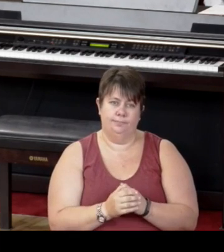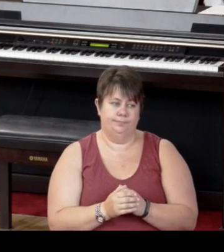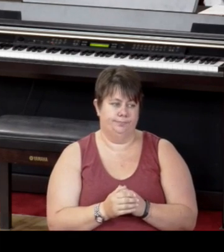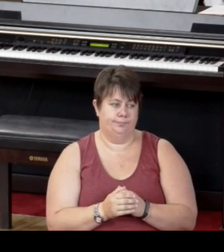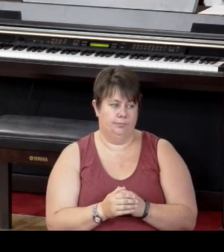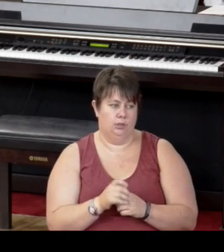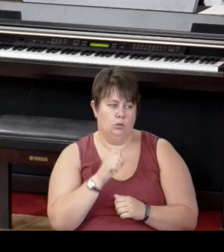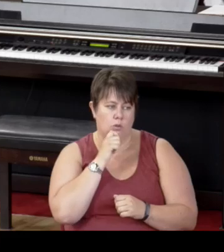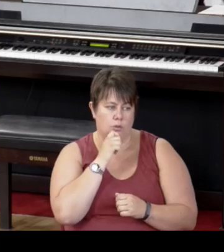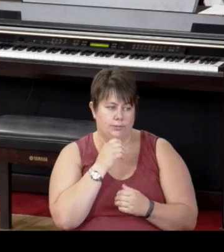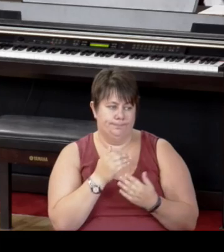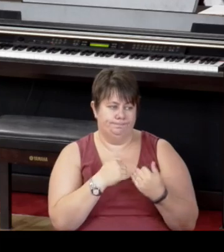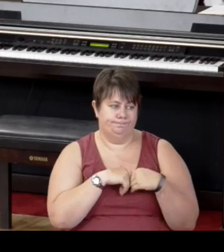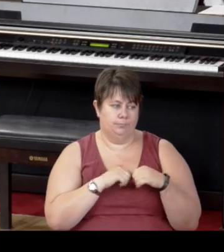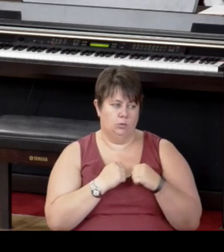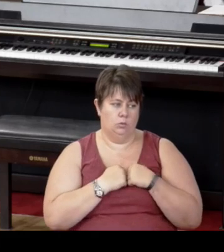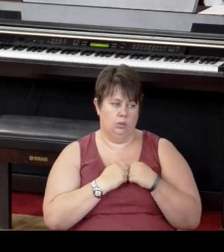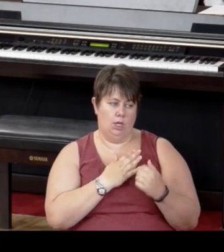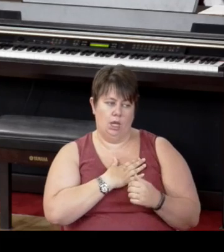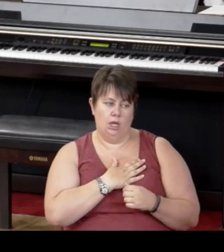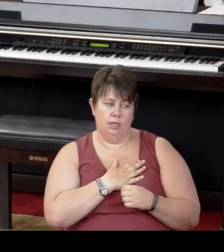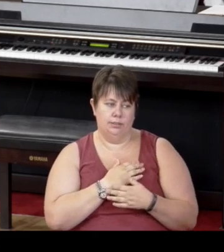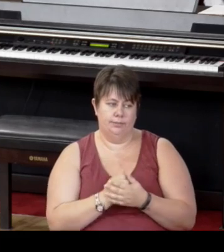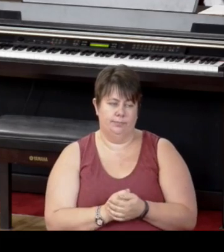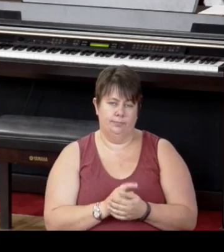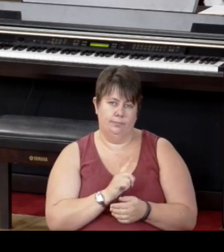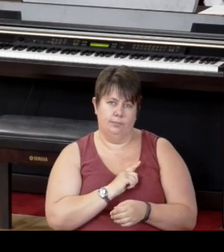written in it, because the time is near.